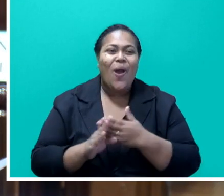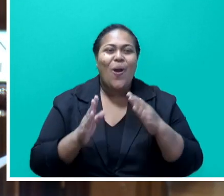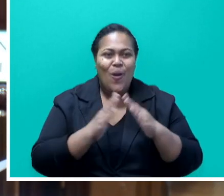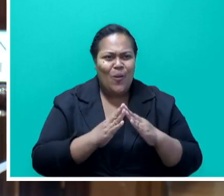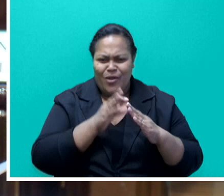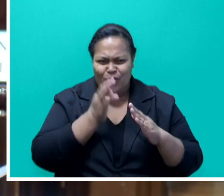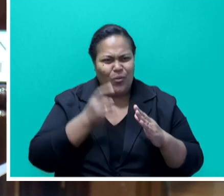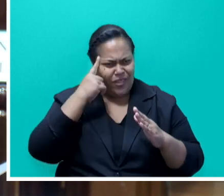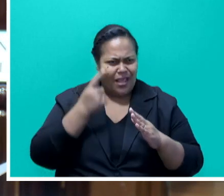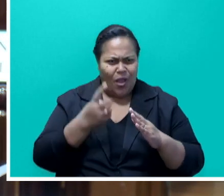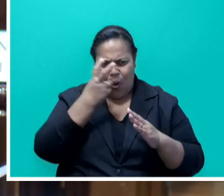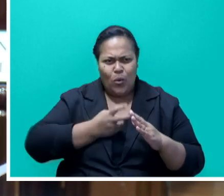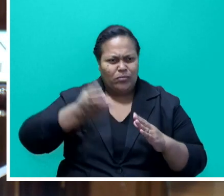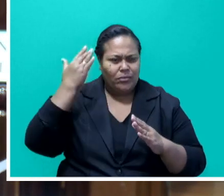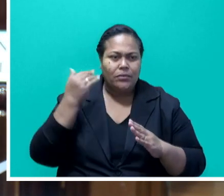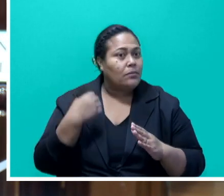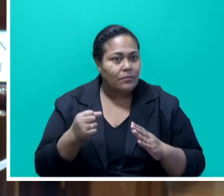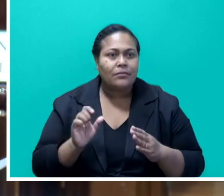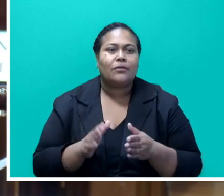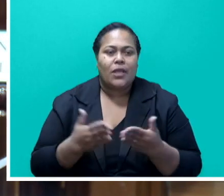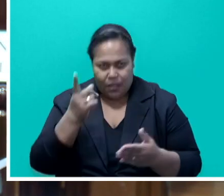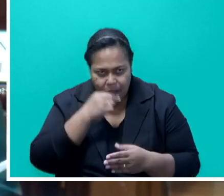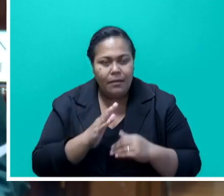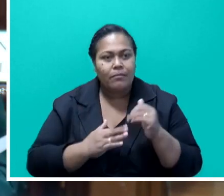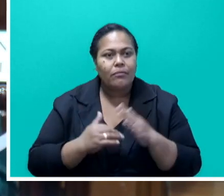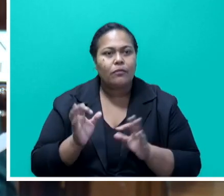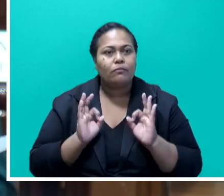structures that are suited to the needs of families across Fiji.